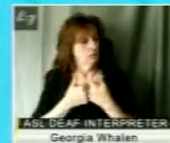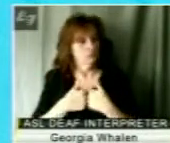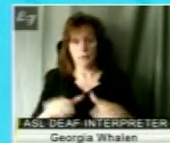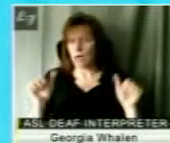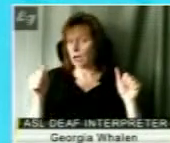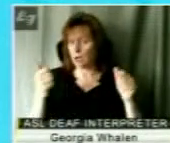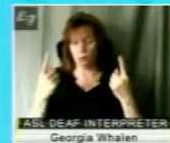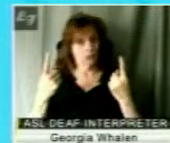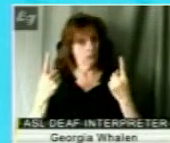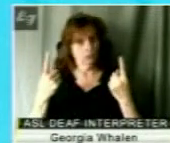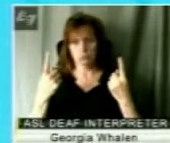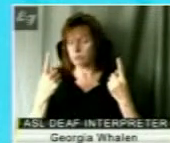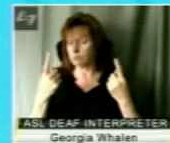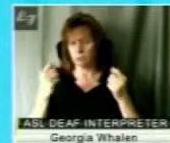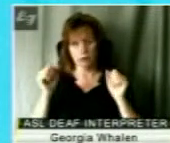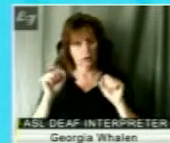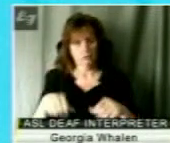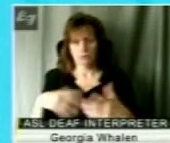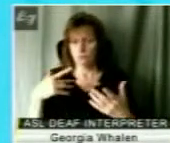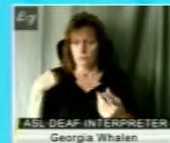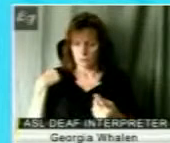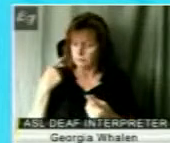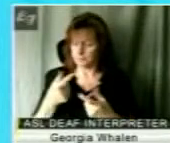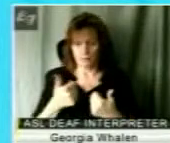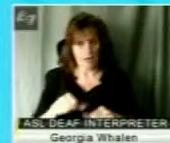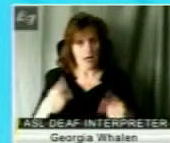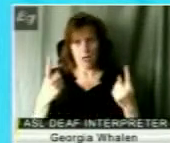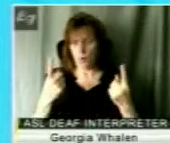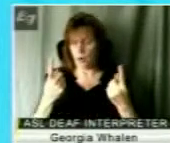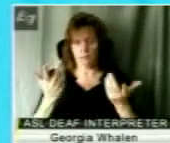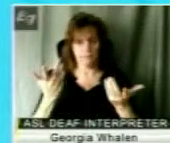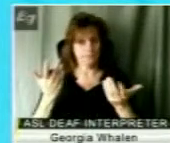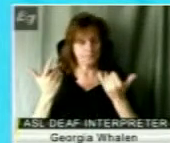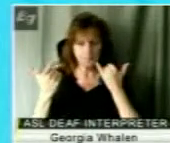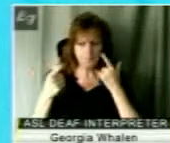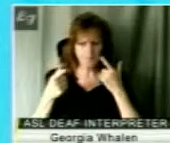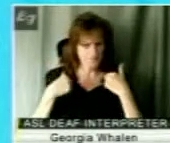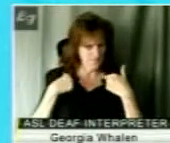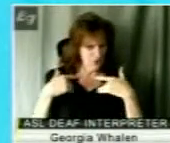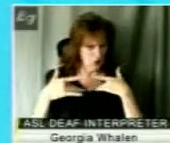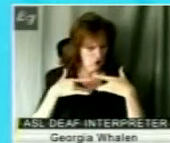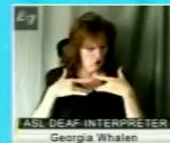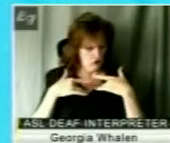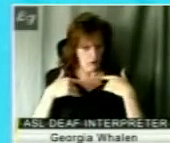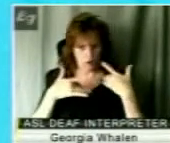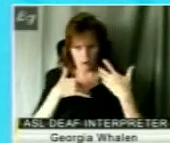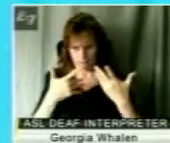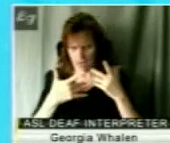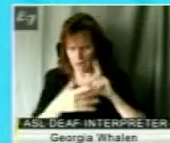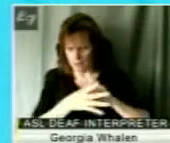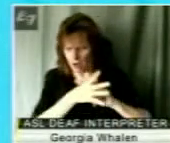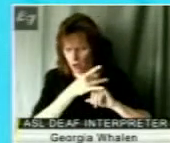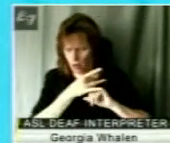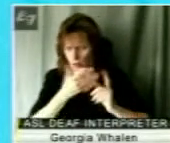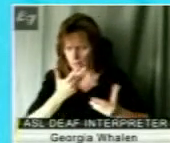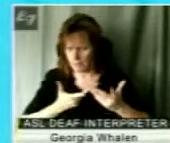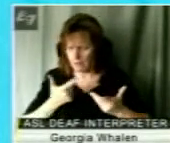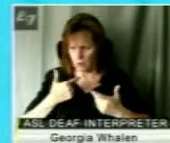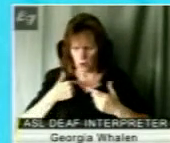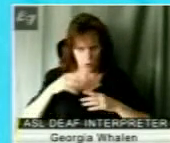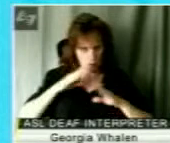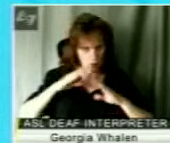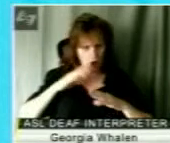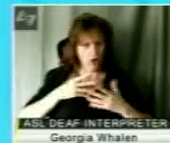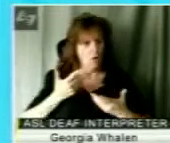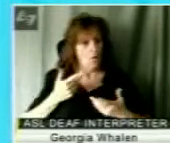have a concern that they've been exposed, if they've got a concern that, you know, their work brings them into